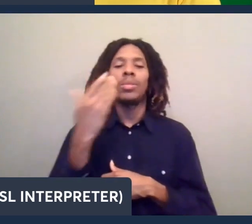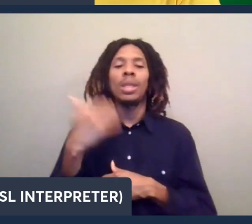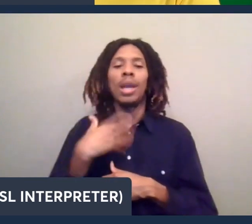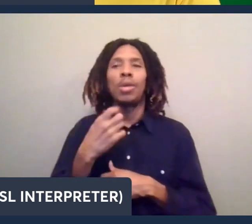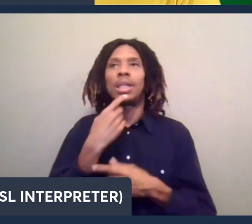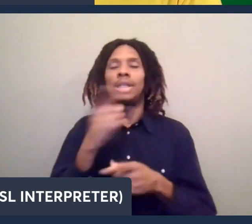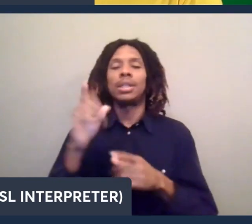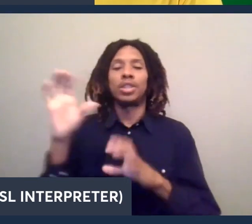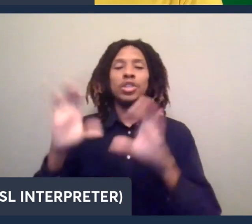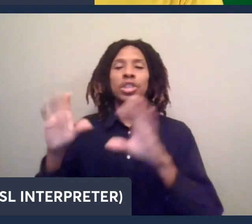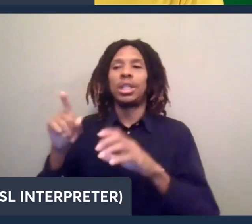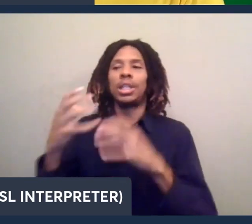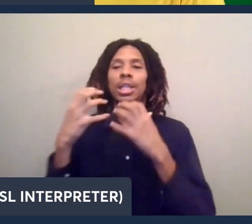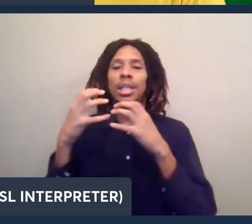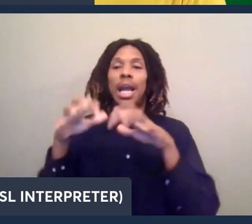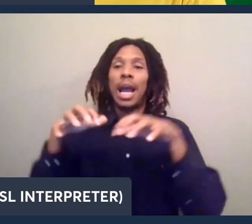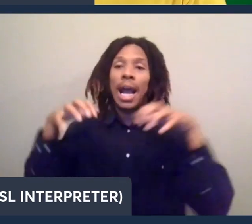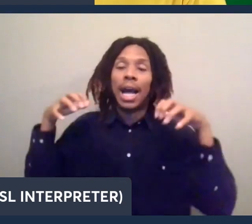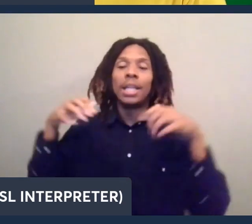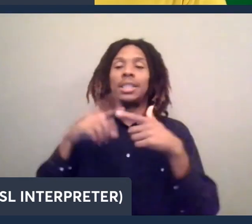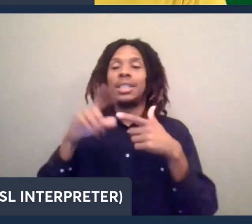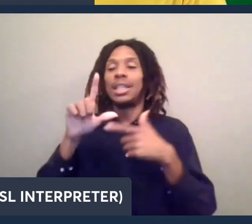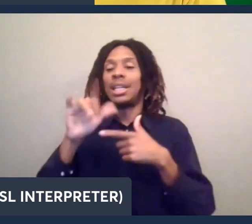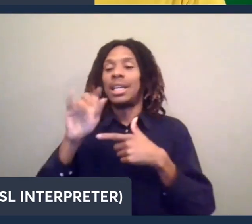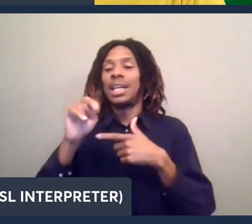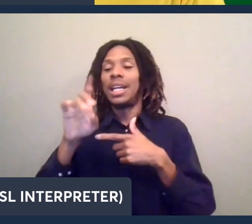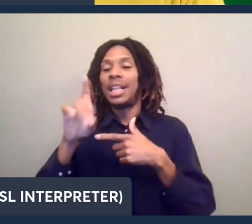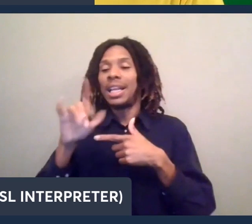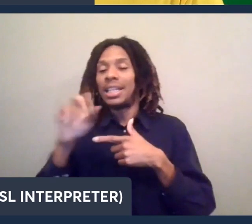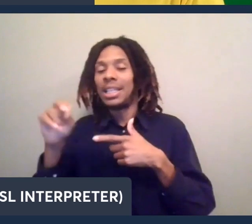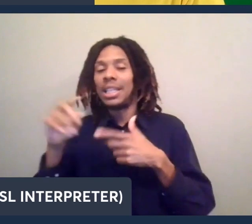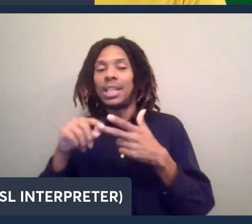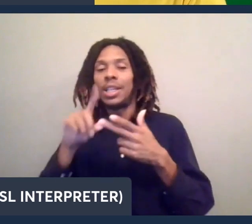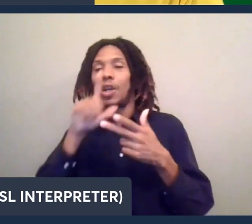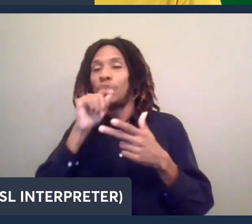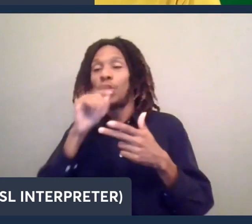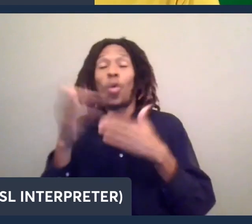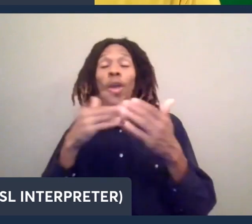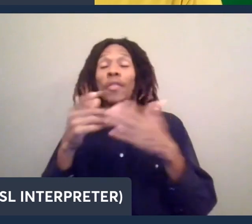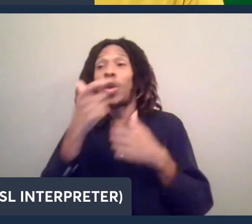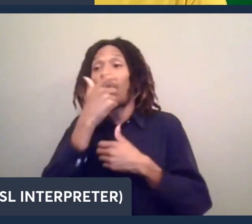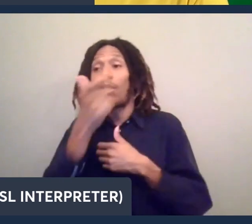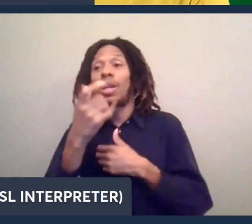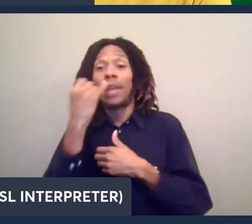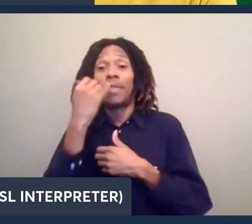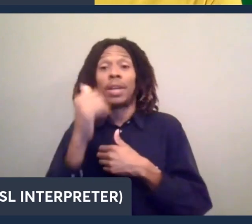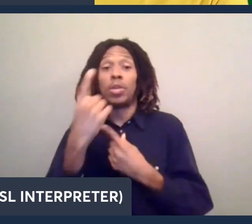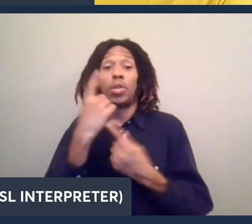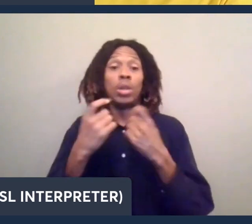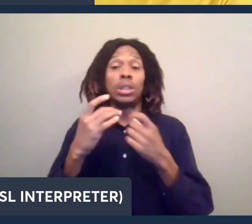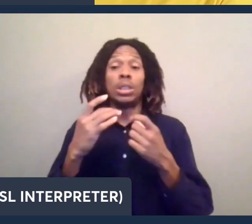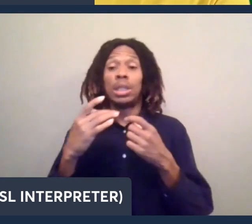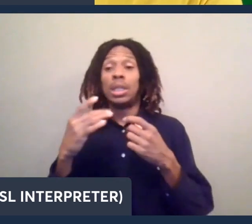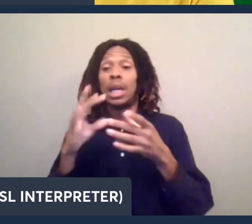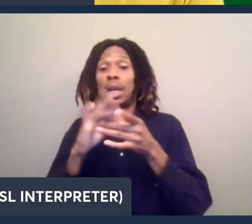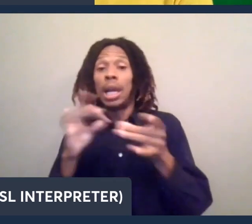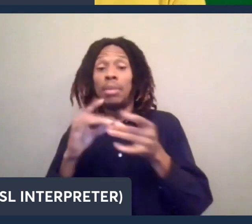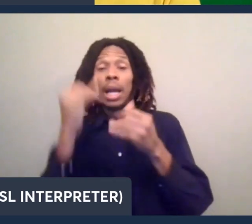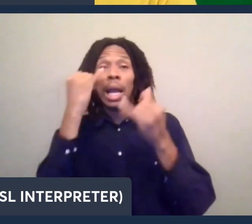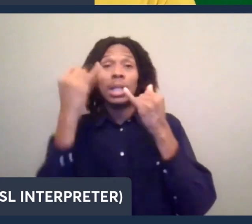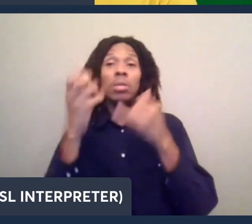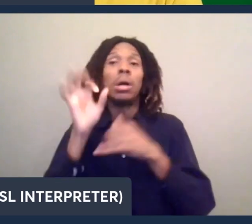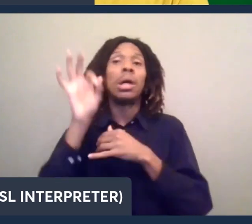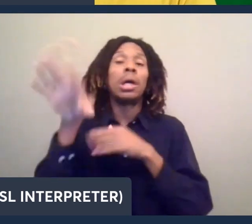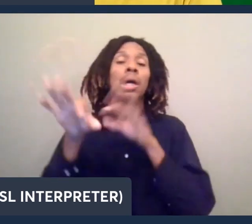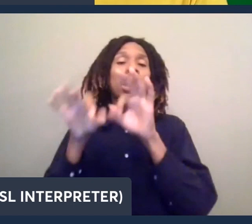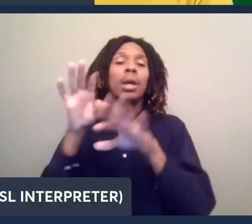here, audience, LinkedIn, Twitter, wherever you're watching us at, if you have any questions, comments, ideas, things you want to kind of throw at